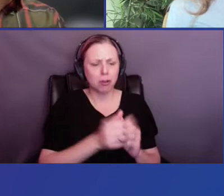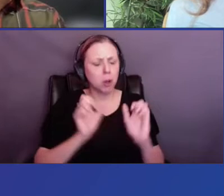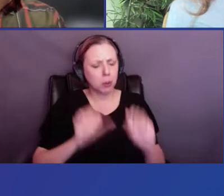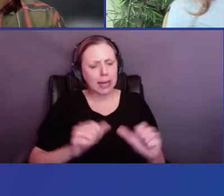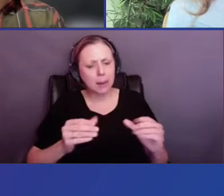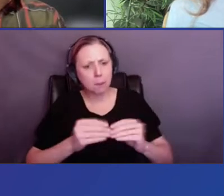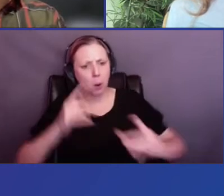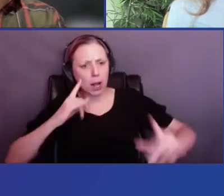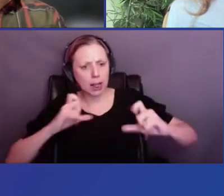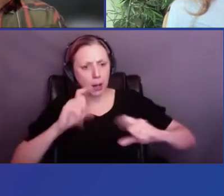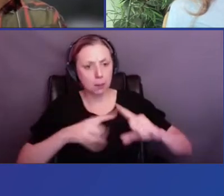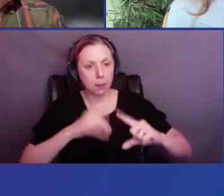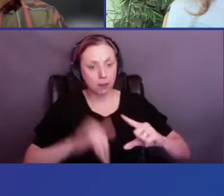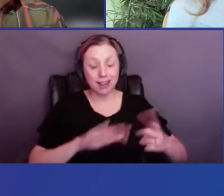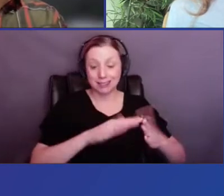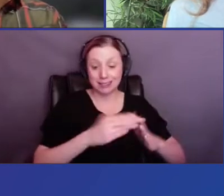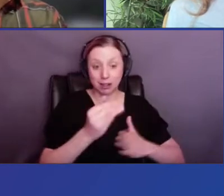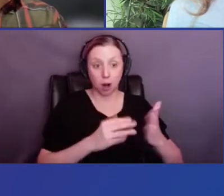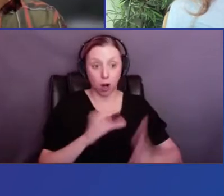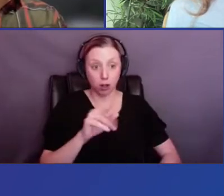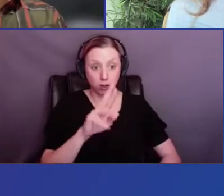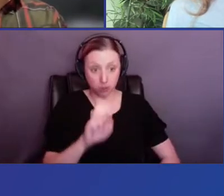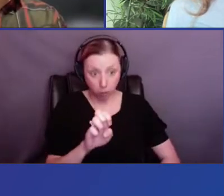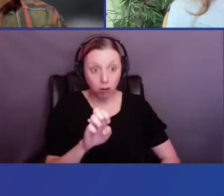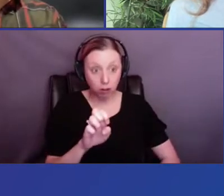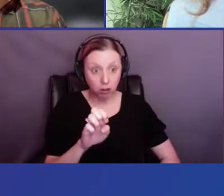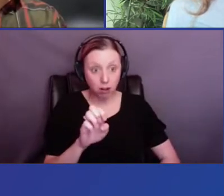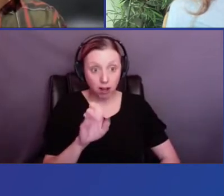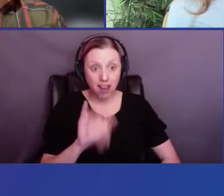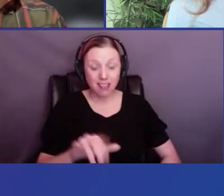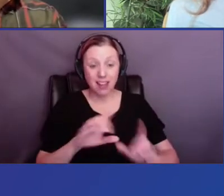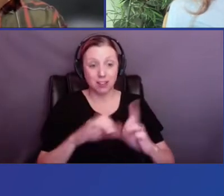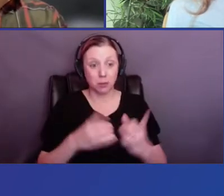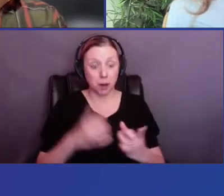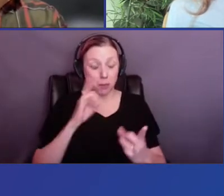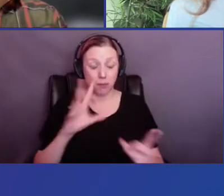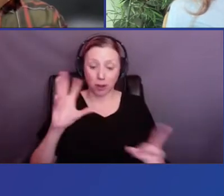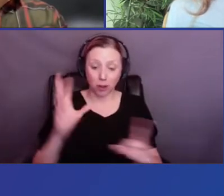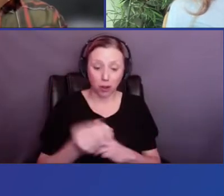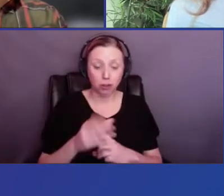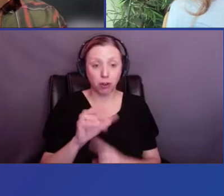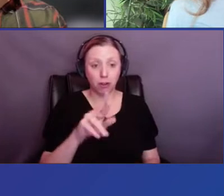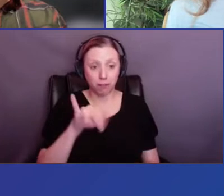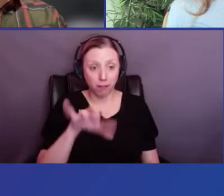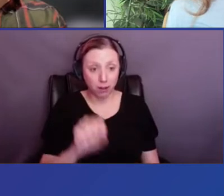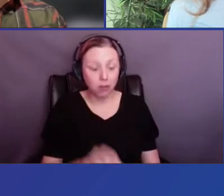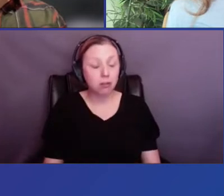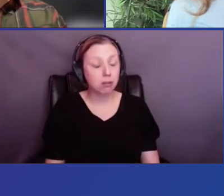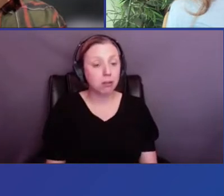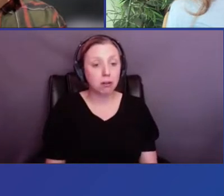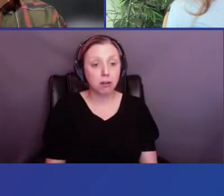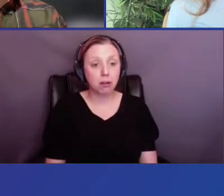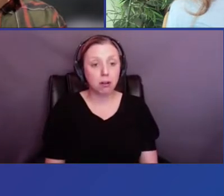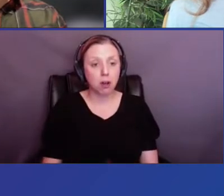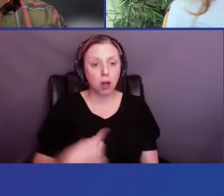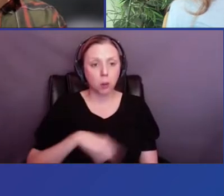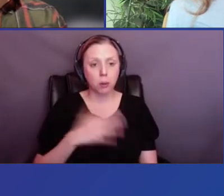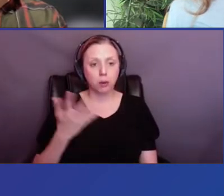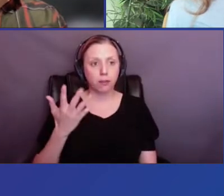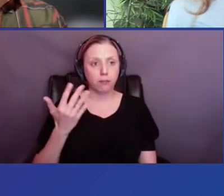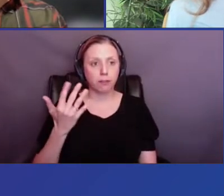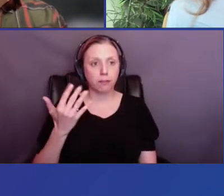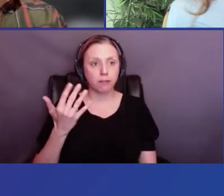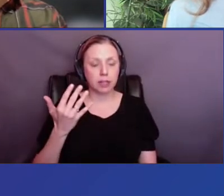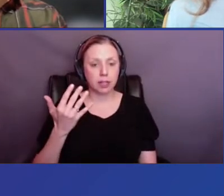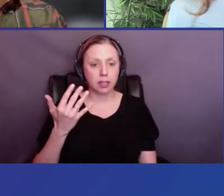City Artist Corps, the Department of Cultural Affairs, all of a sudden we were 15 as